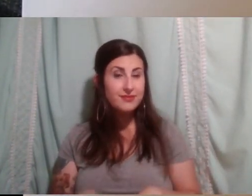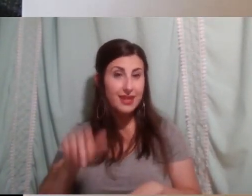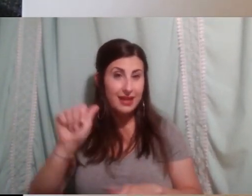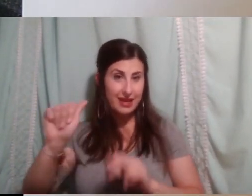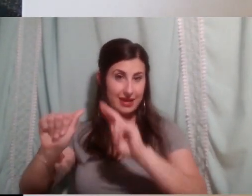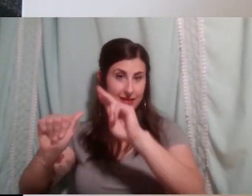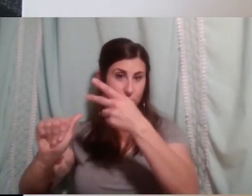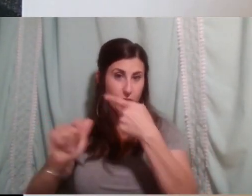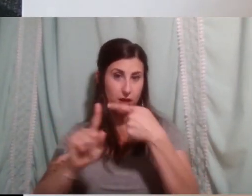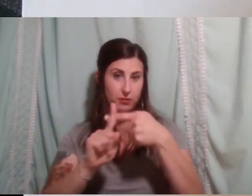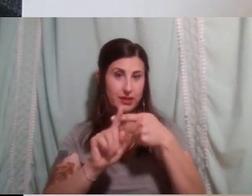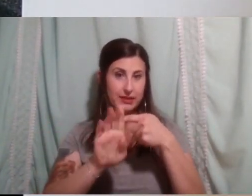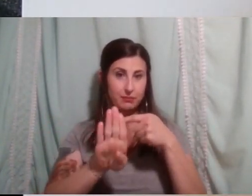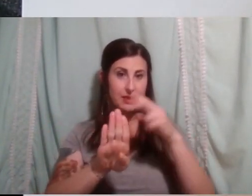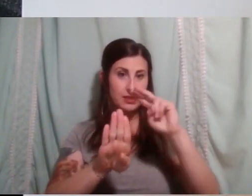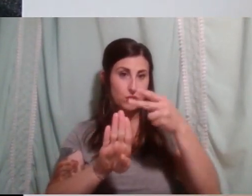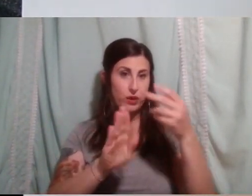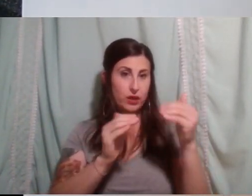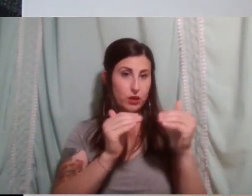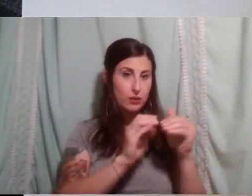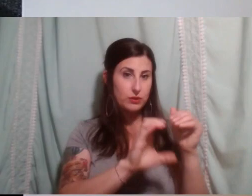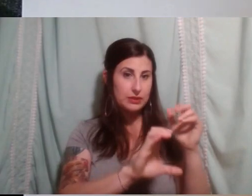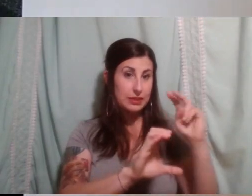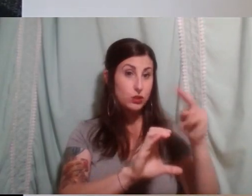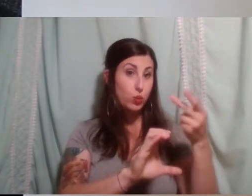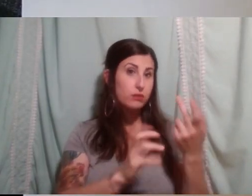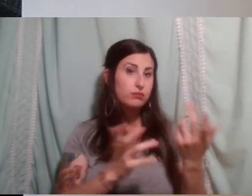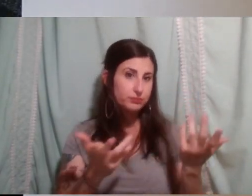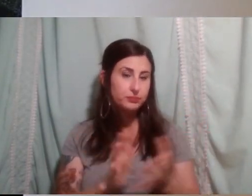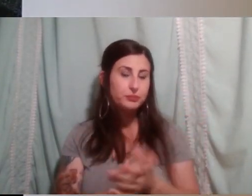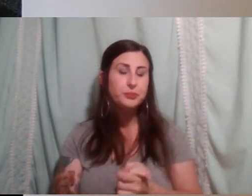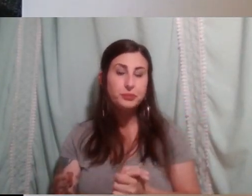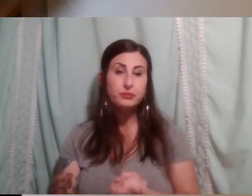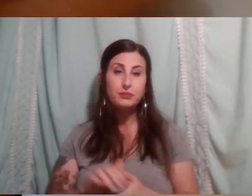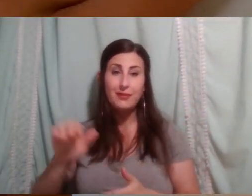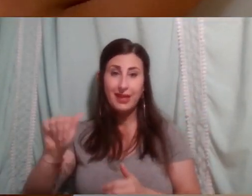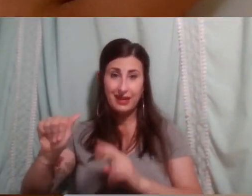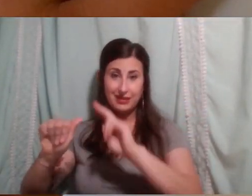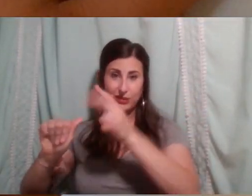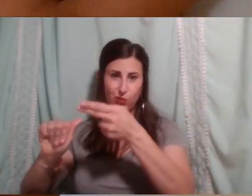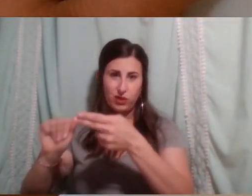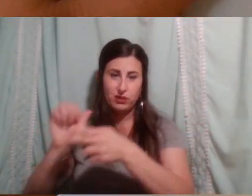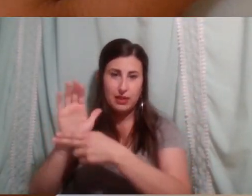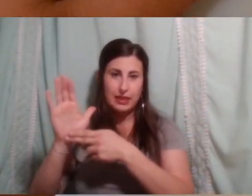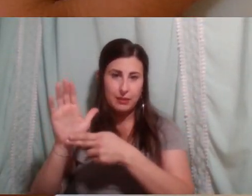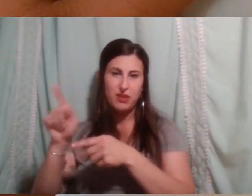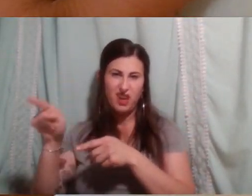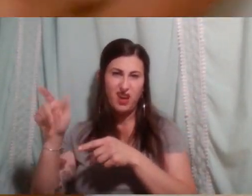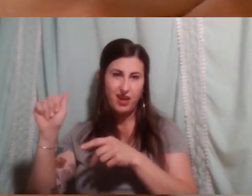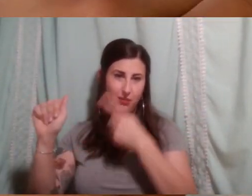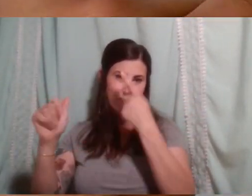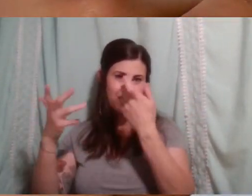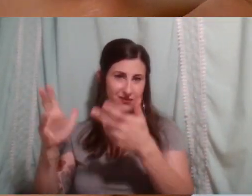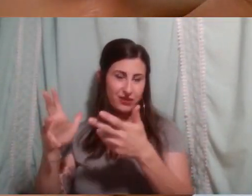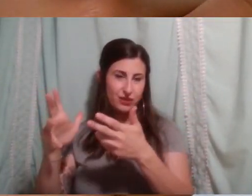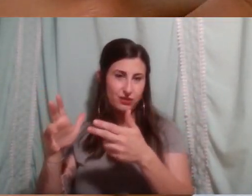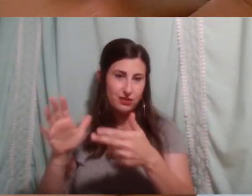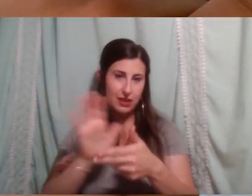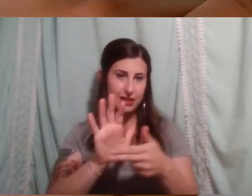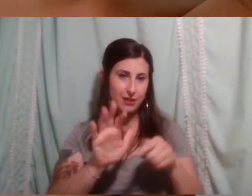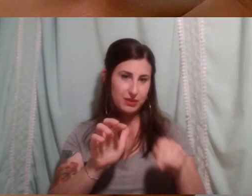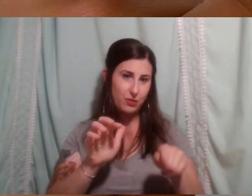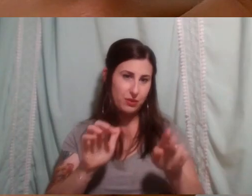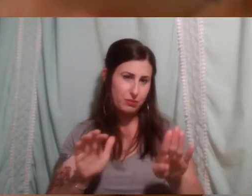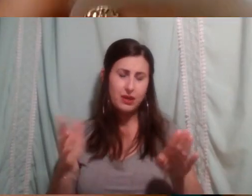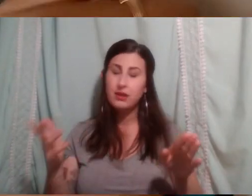All right, so A squared plus B squared equals C squared. So A squared, I'll label this one as A since I labeled this